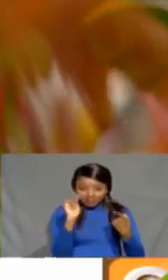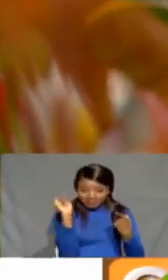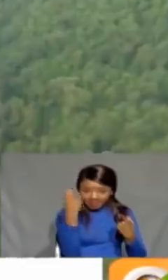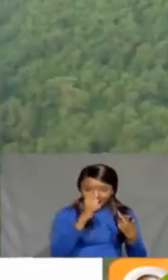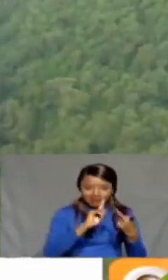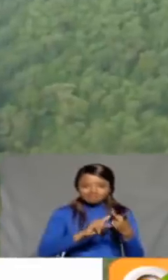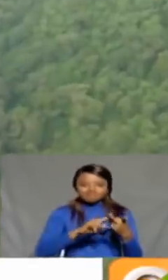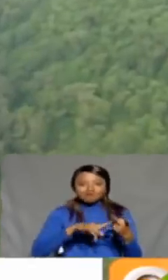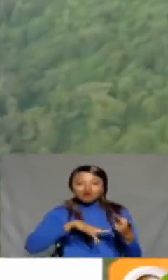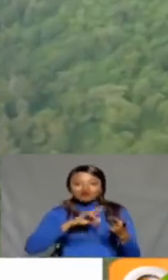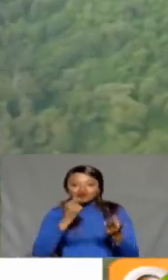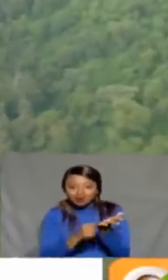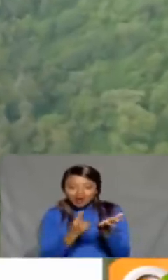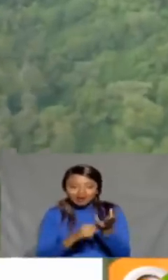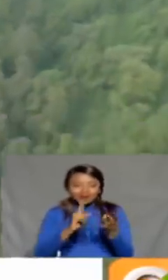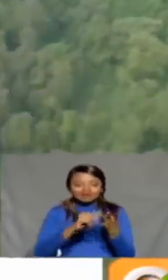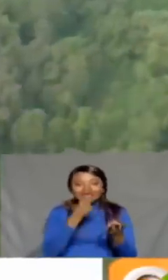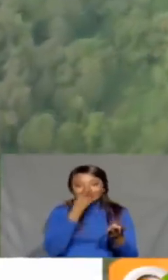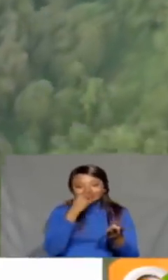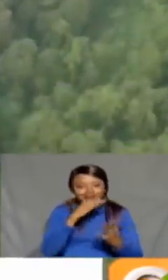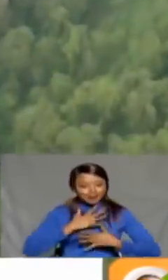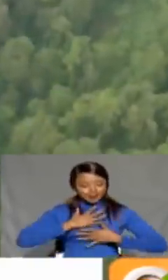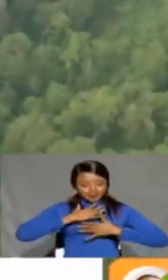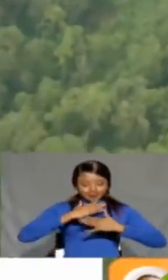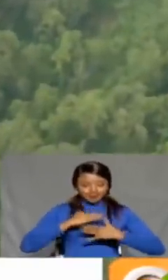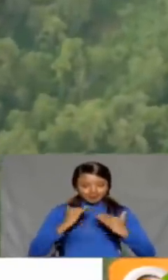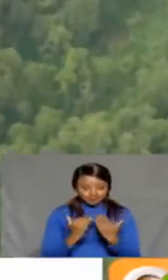Tanzania breathe. Its